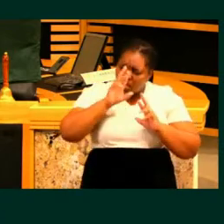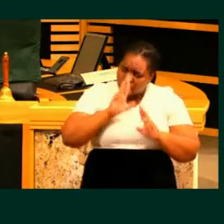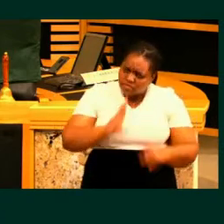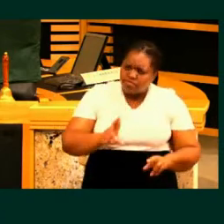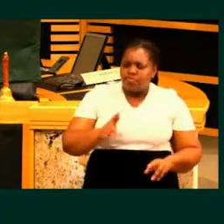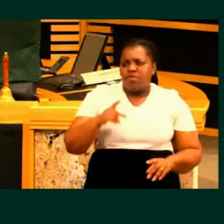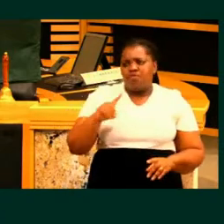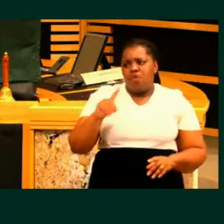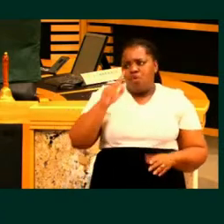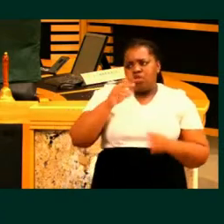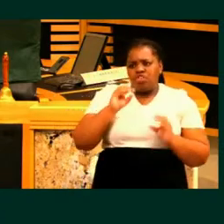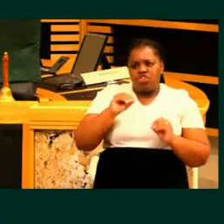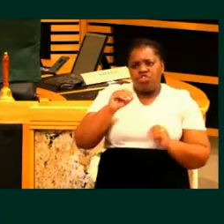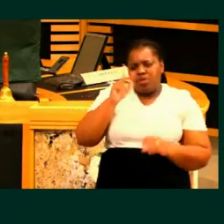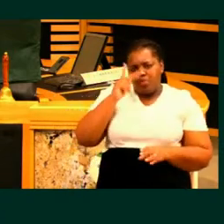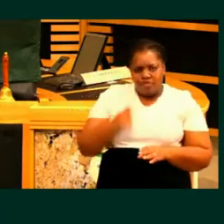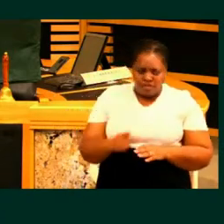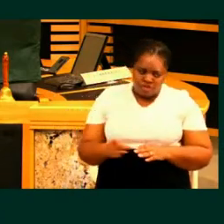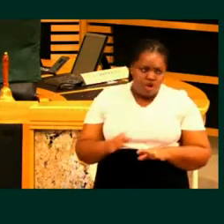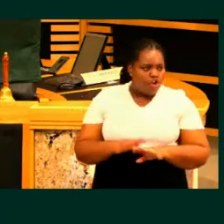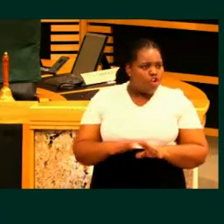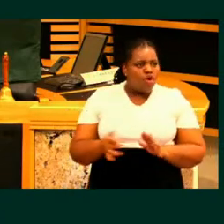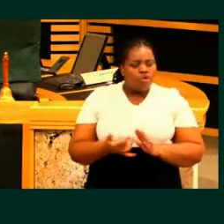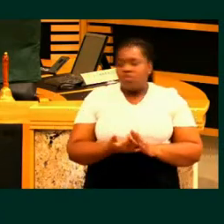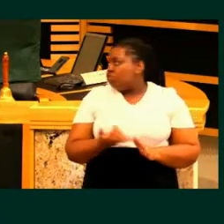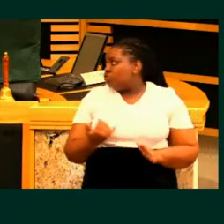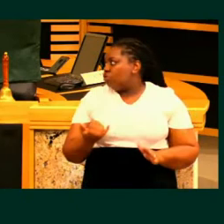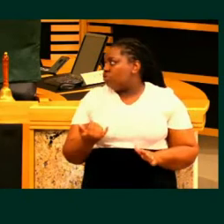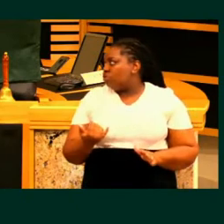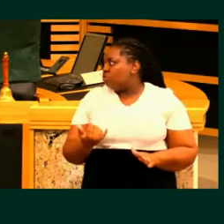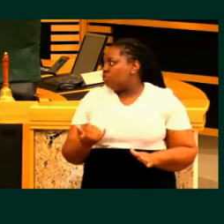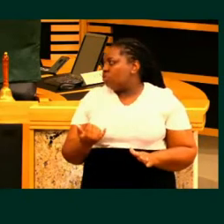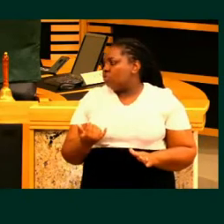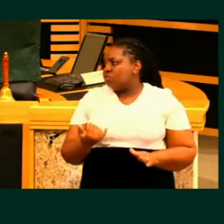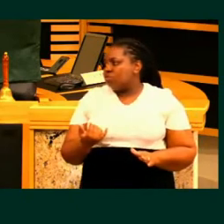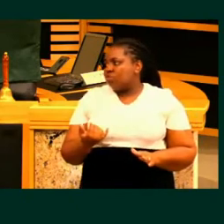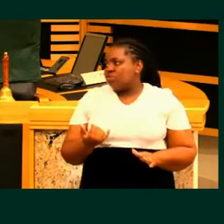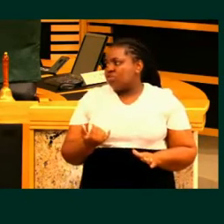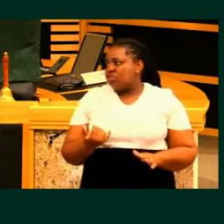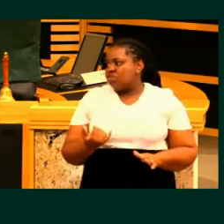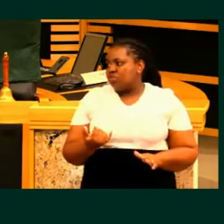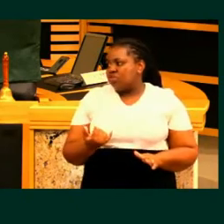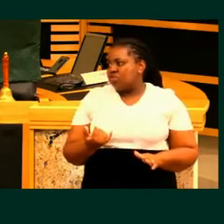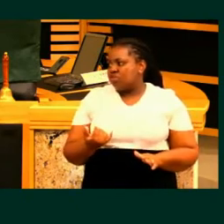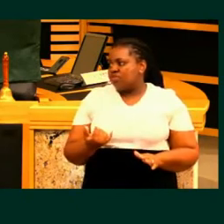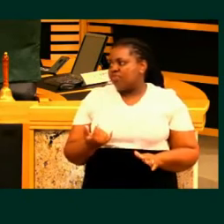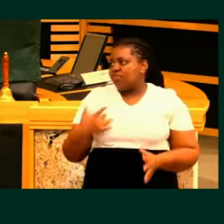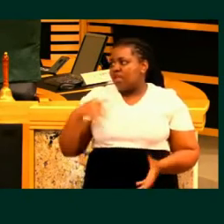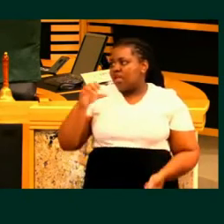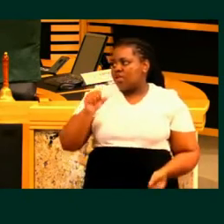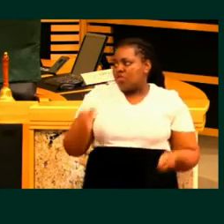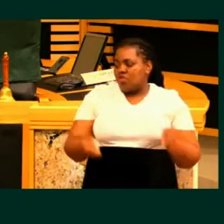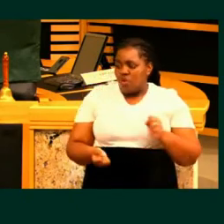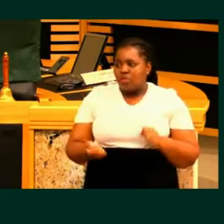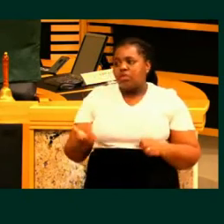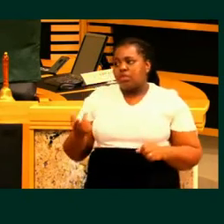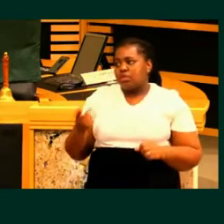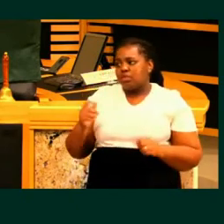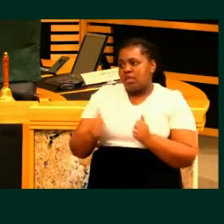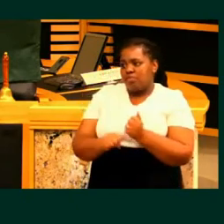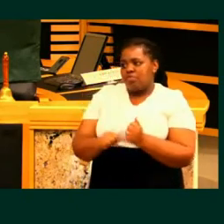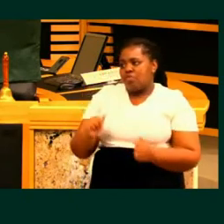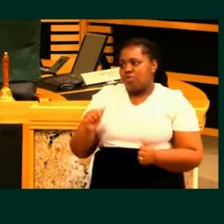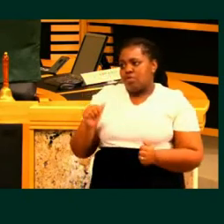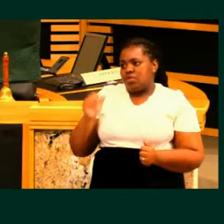of teaching profession and not bring the teaching profession into disrepute in closing Deputy speaker our